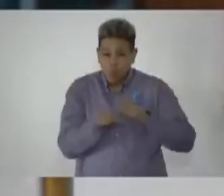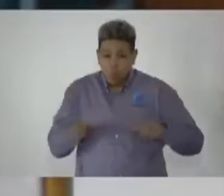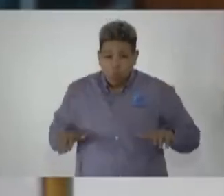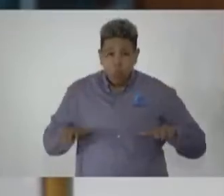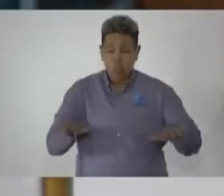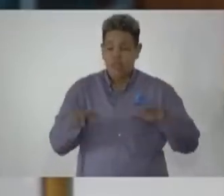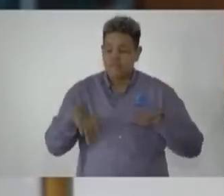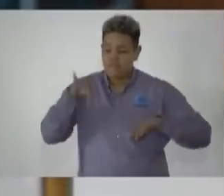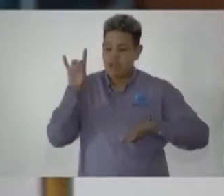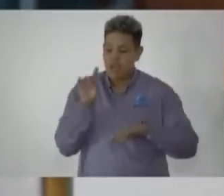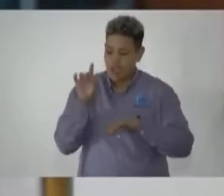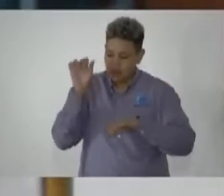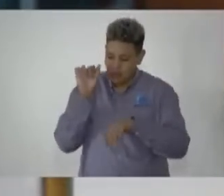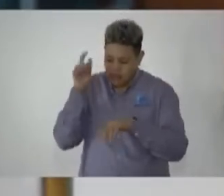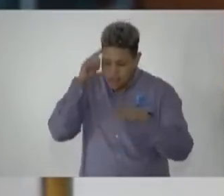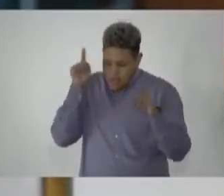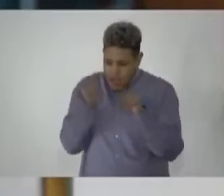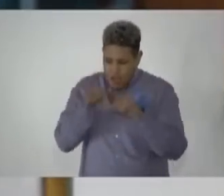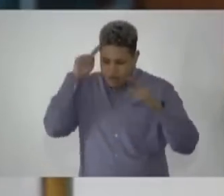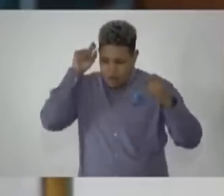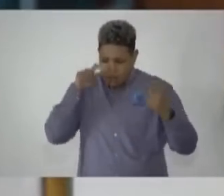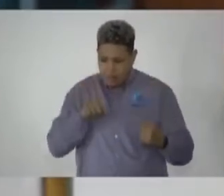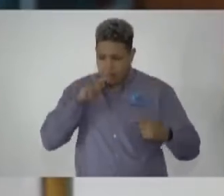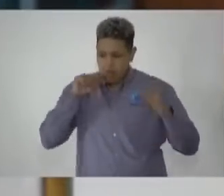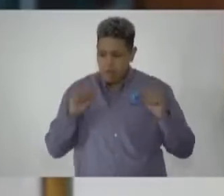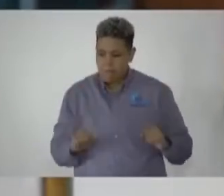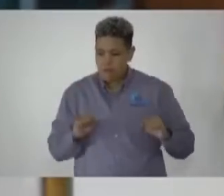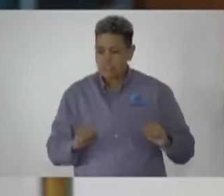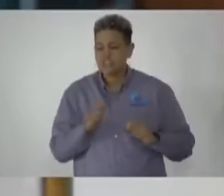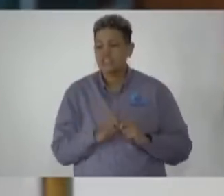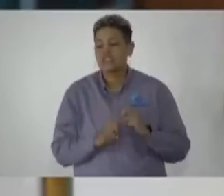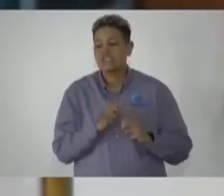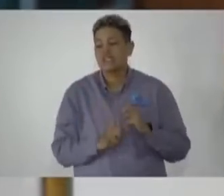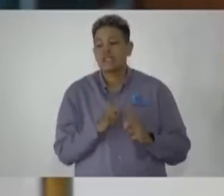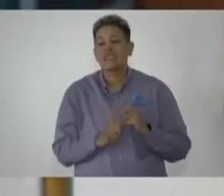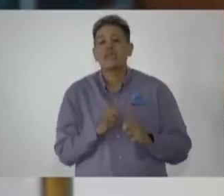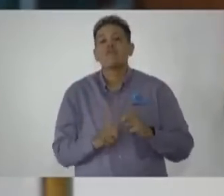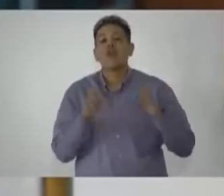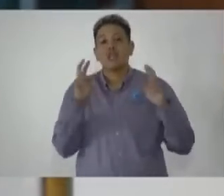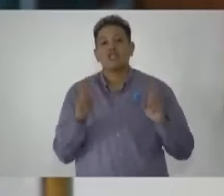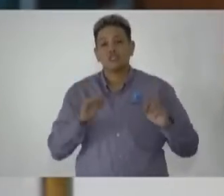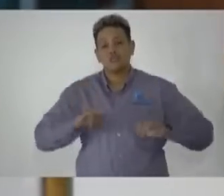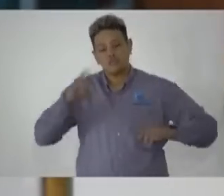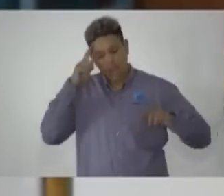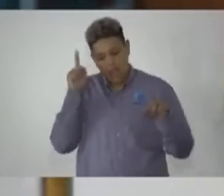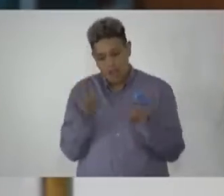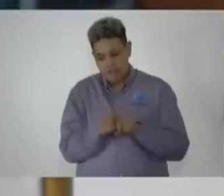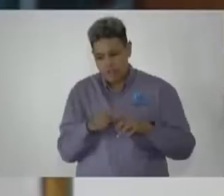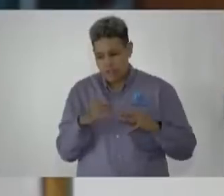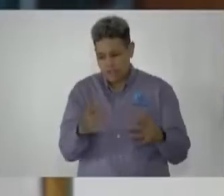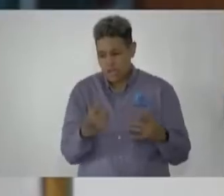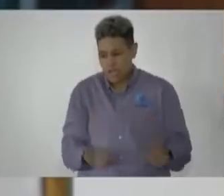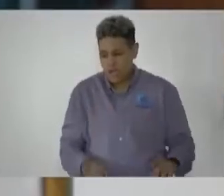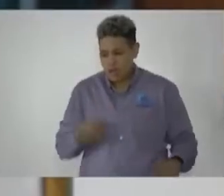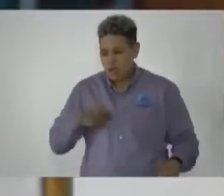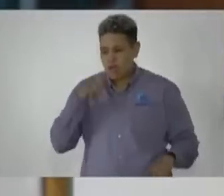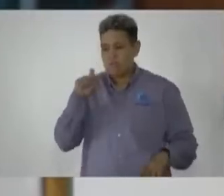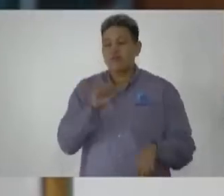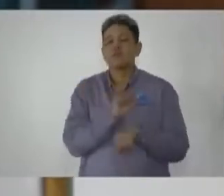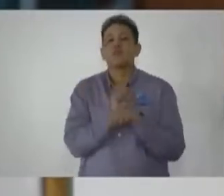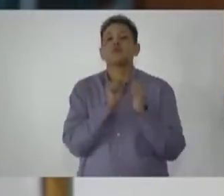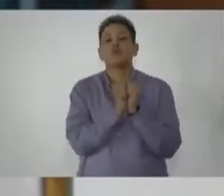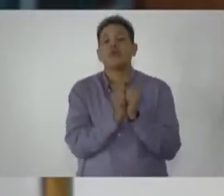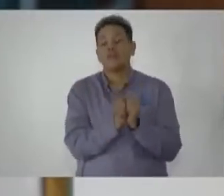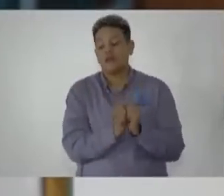find consensus on potentially difficult issues. We must work